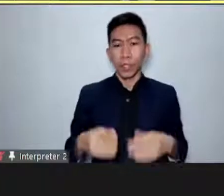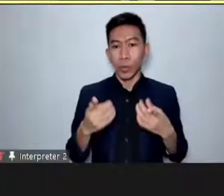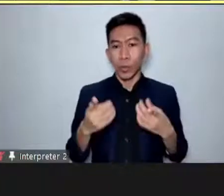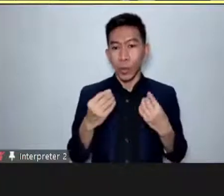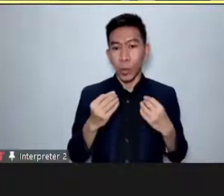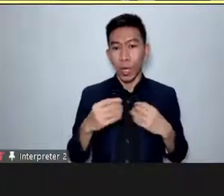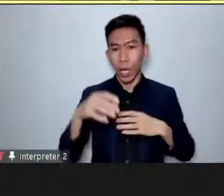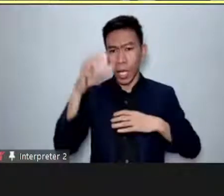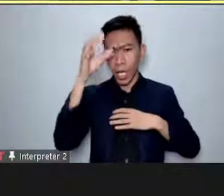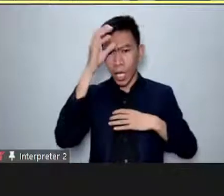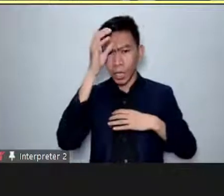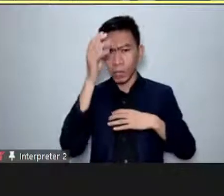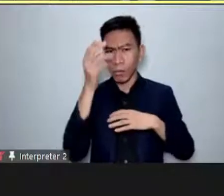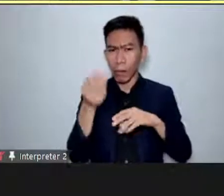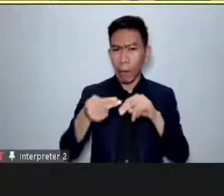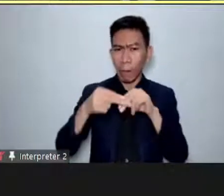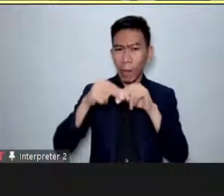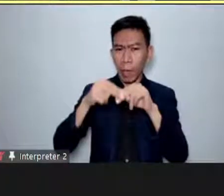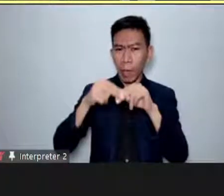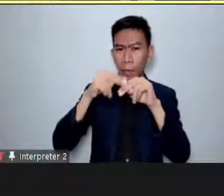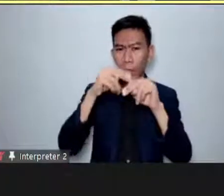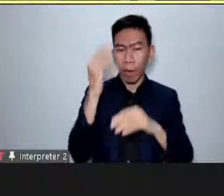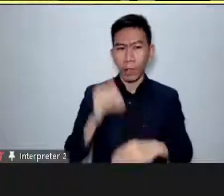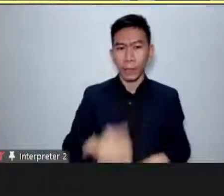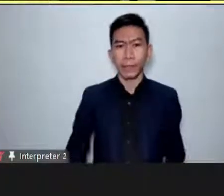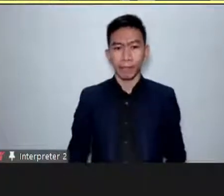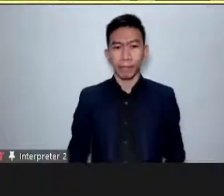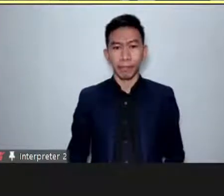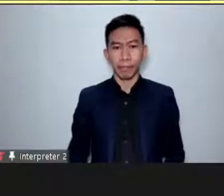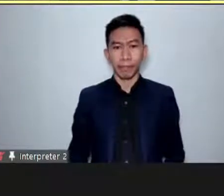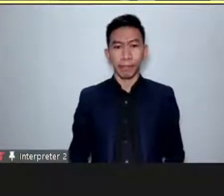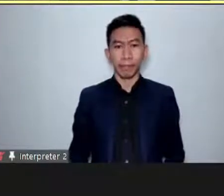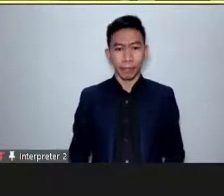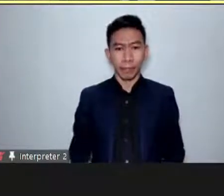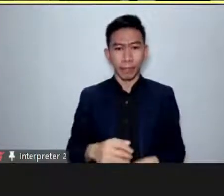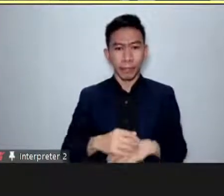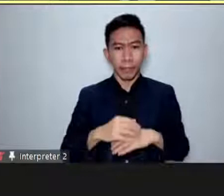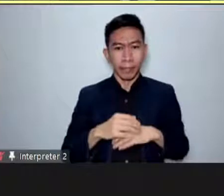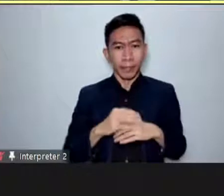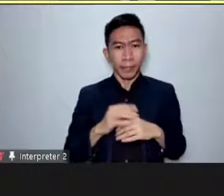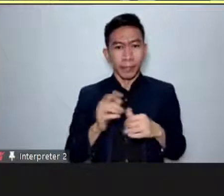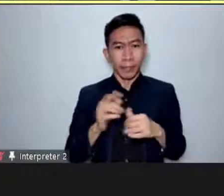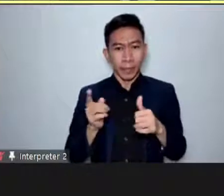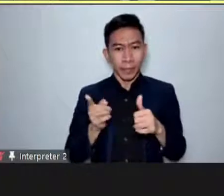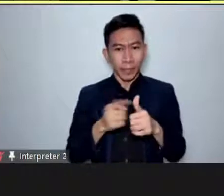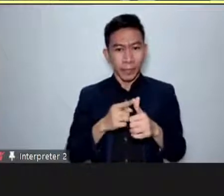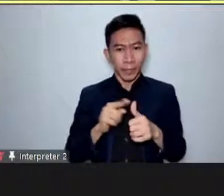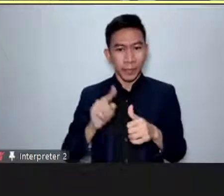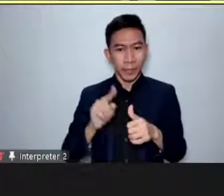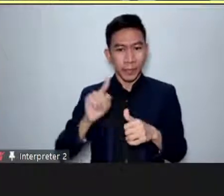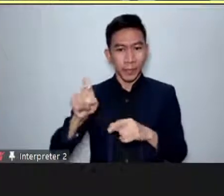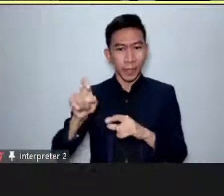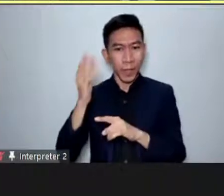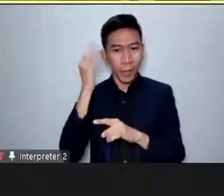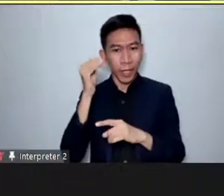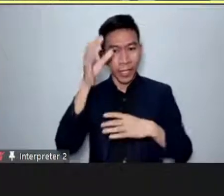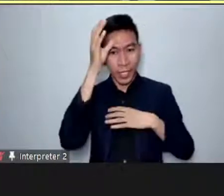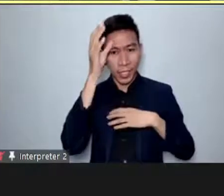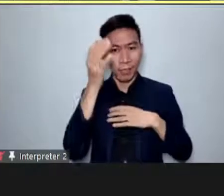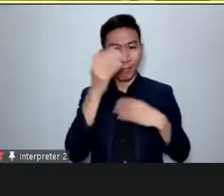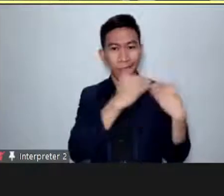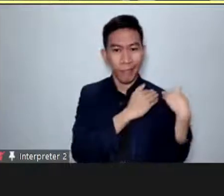burden going to double? This brings us to our first question. Why is the cancer burden increasing and what can we do